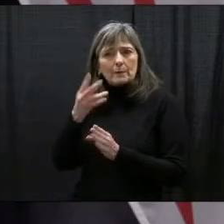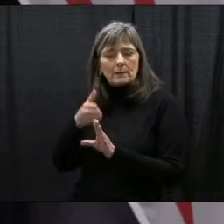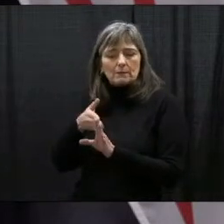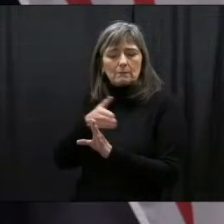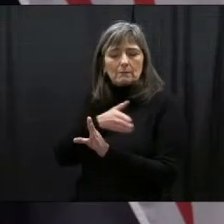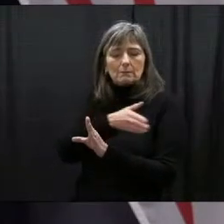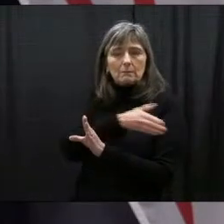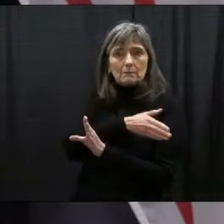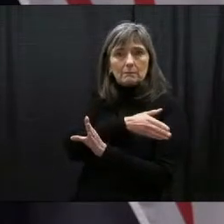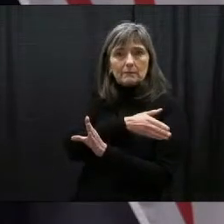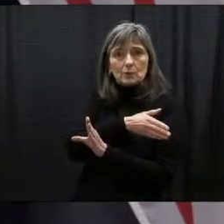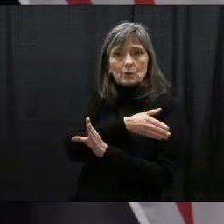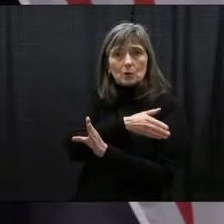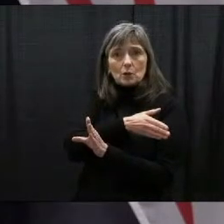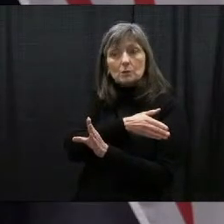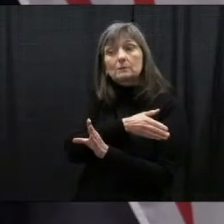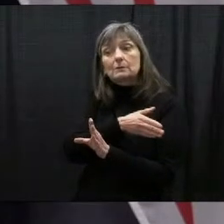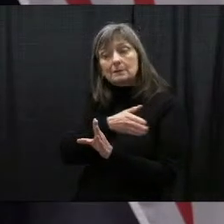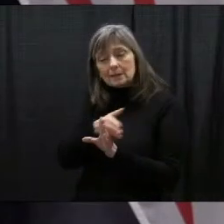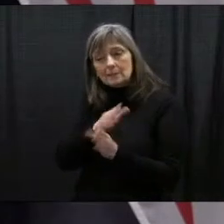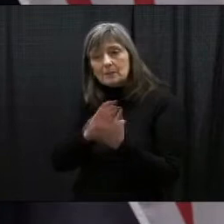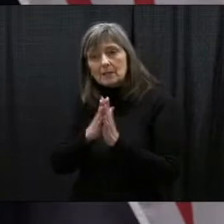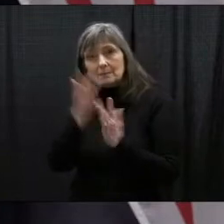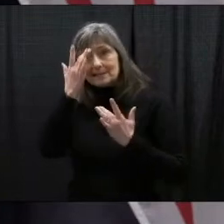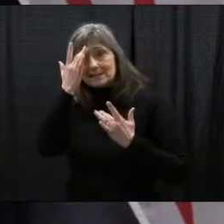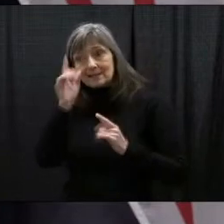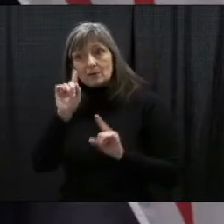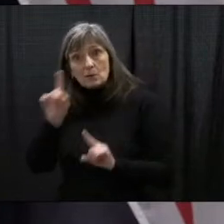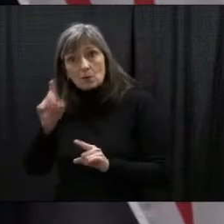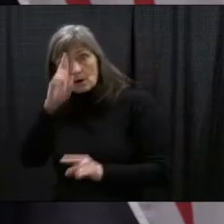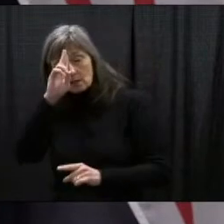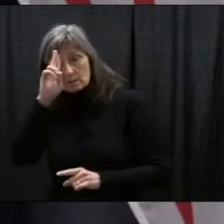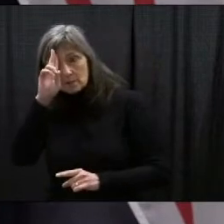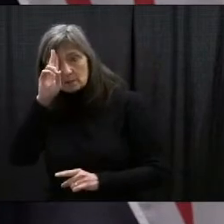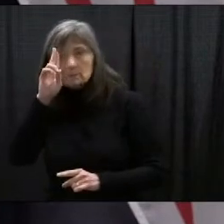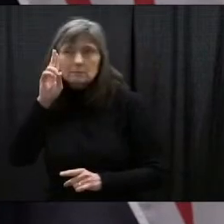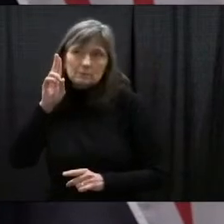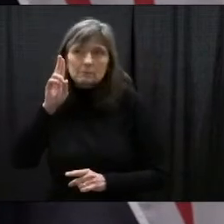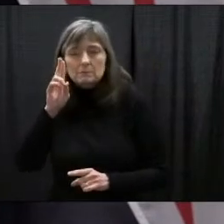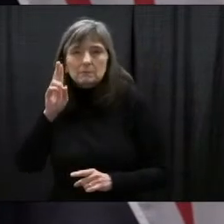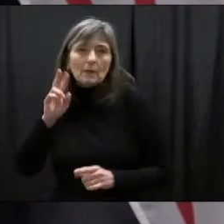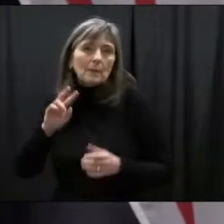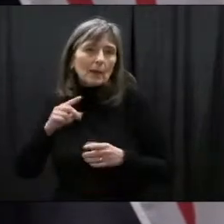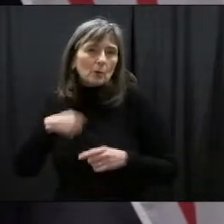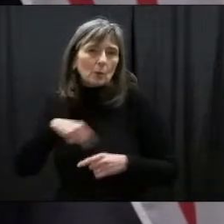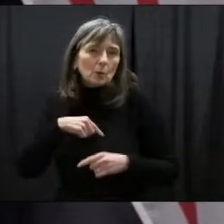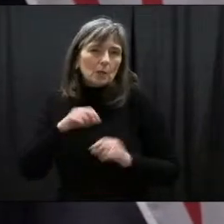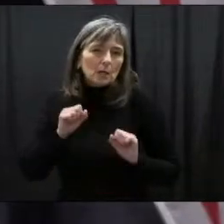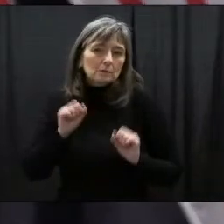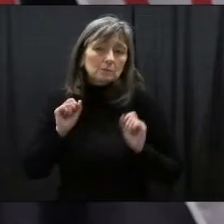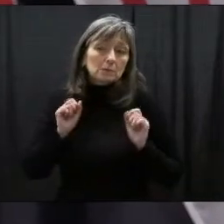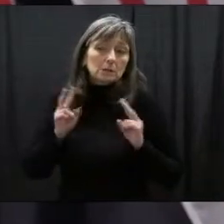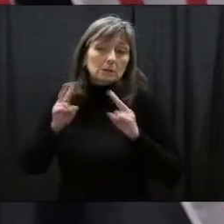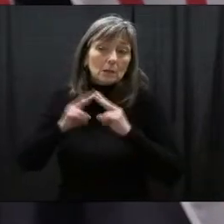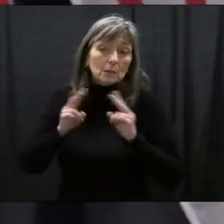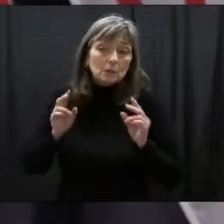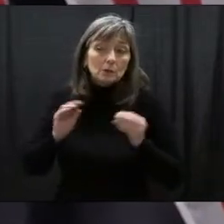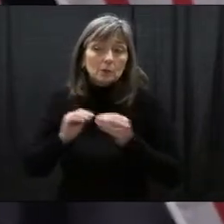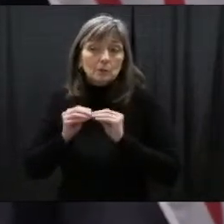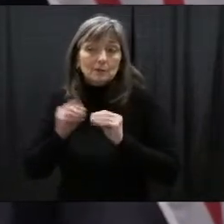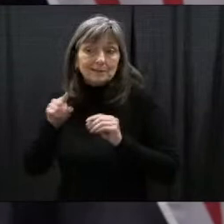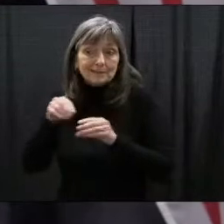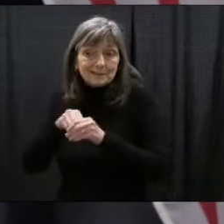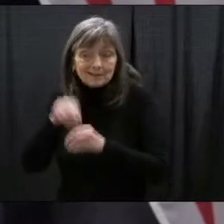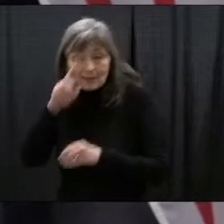to them ending up in hospital. And that gives us an idea just of, if we're seeing twice as many cases